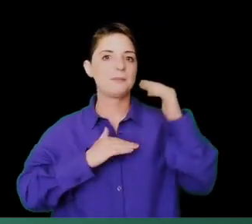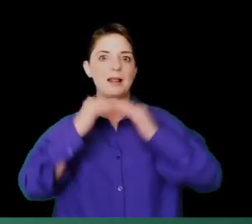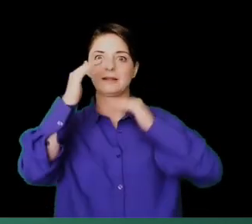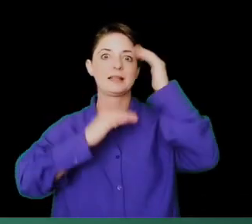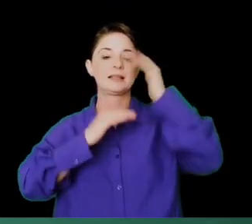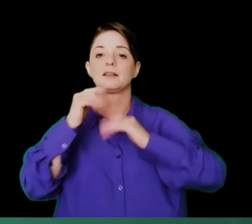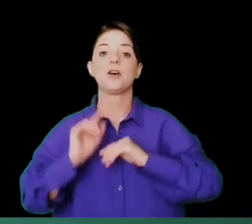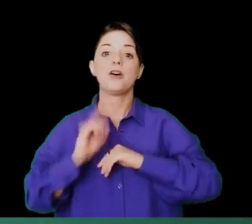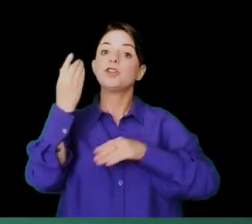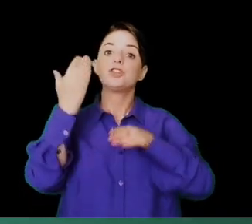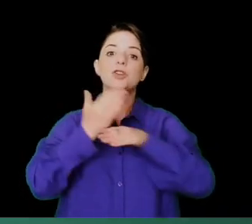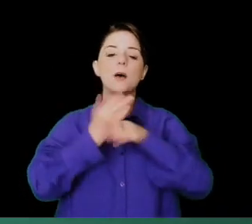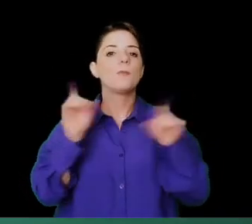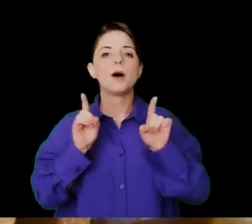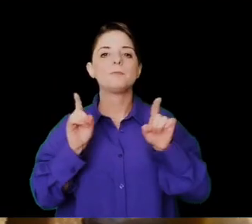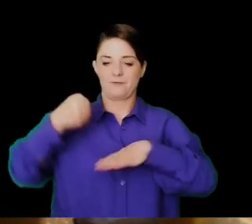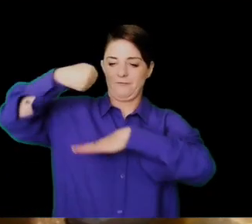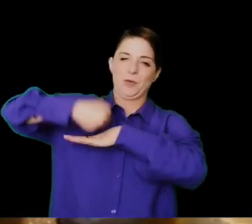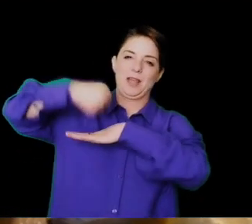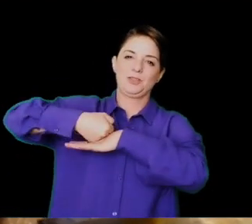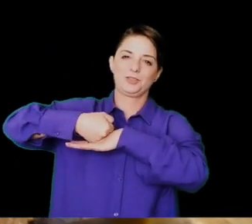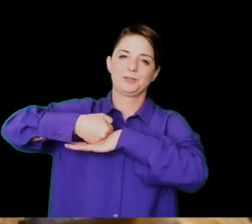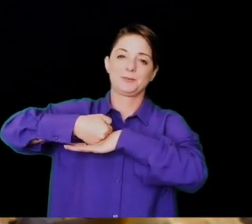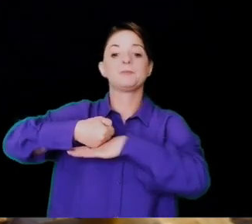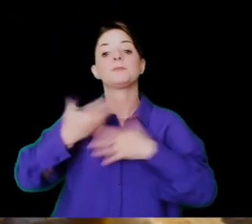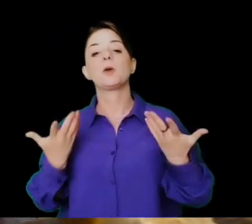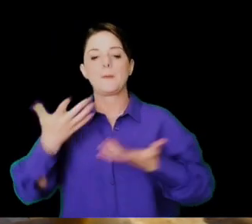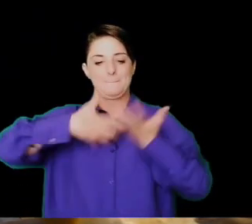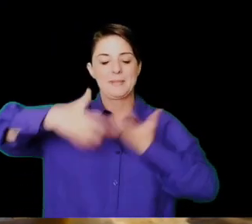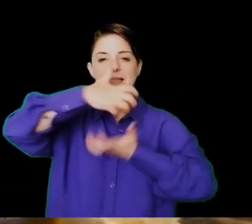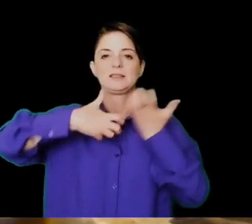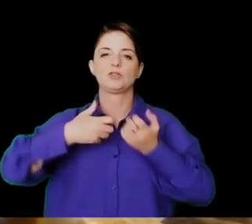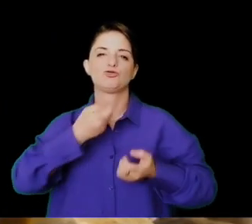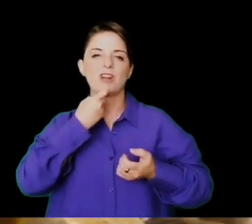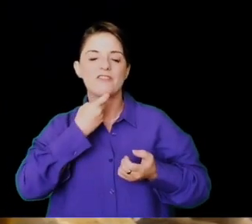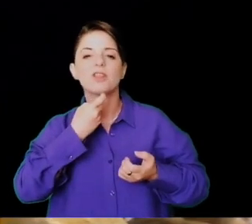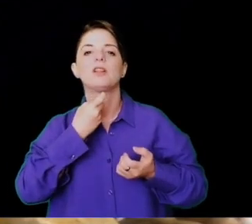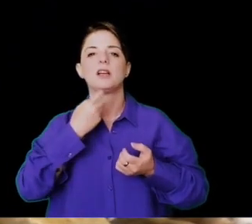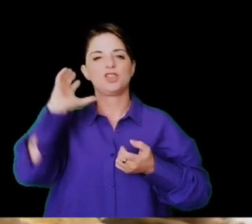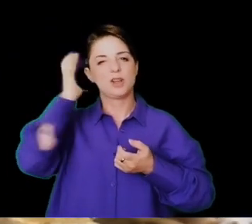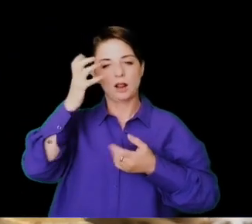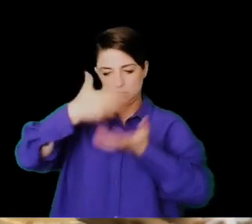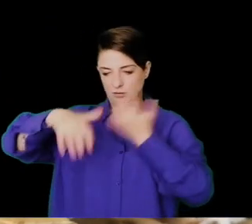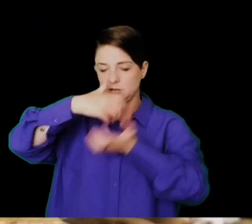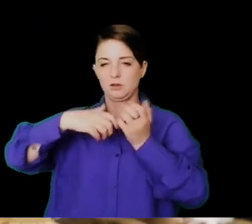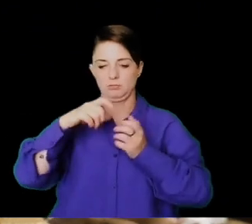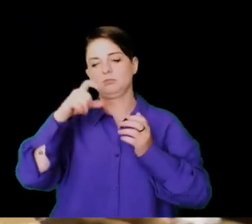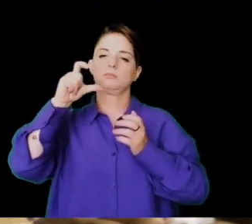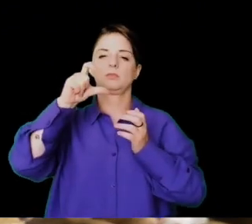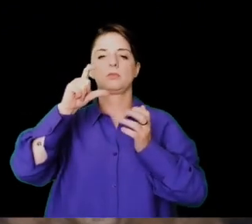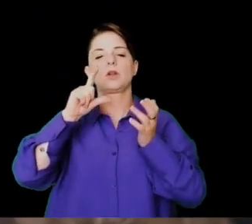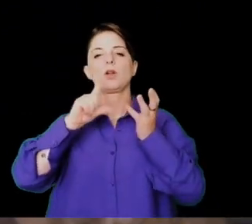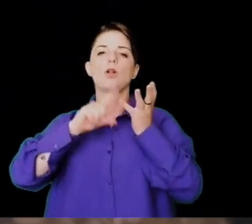As with building any home, the first job is to lay the foundations. In this case, a mixture of gravel and shells known as